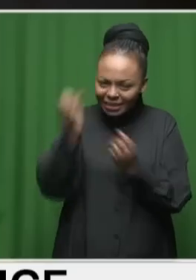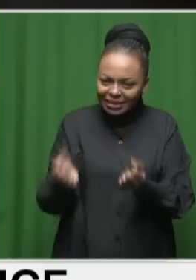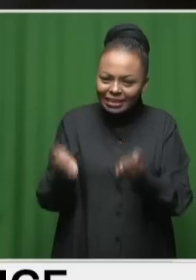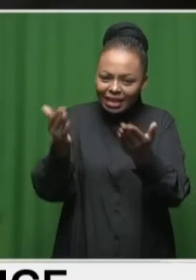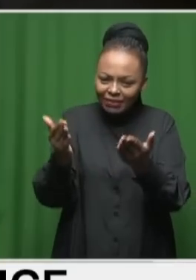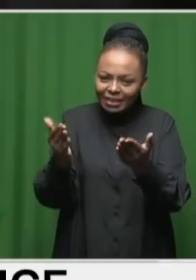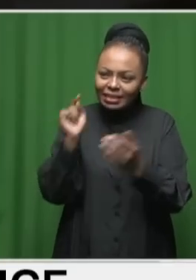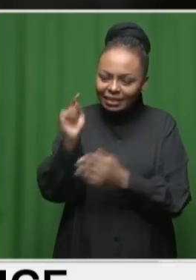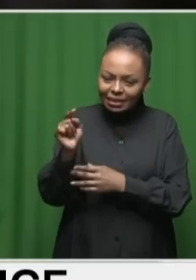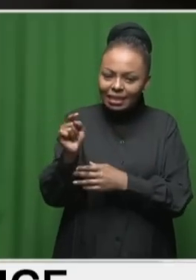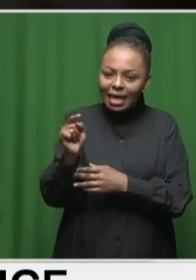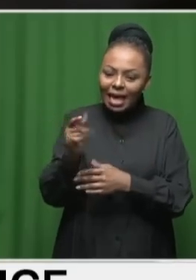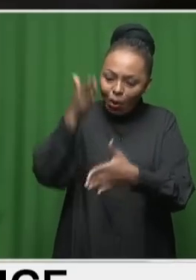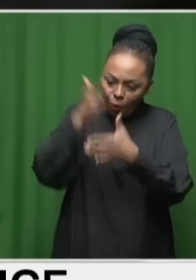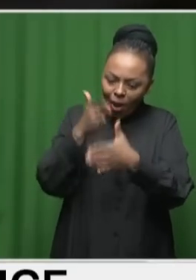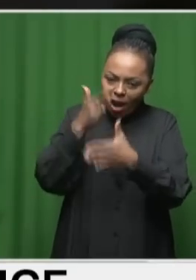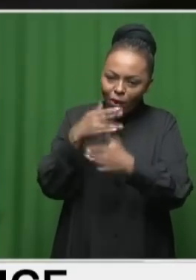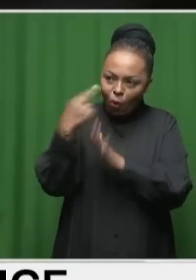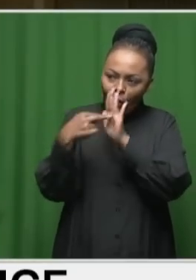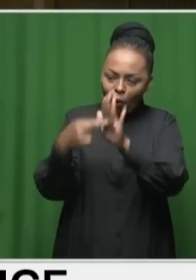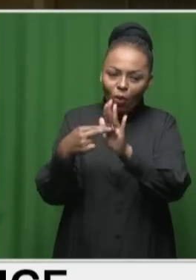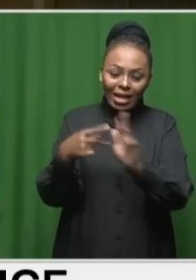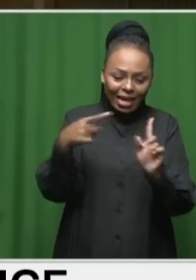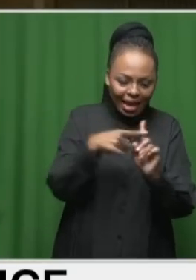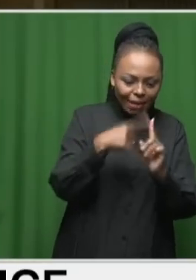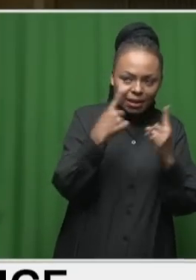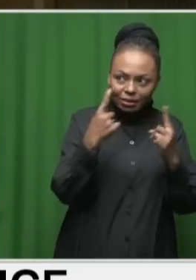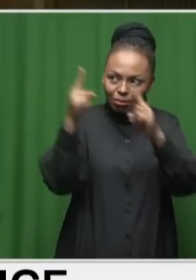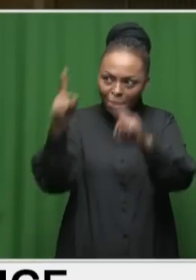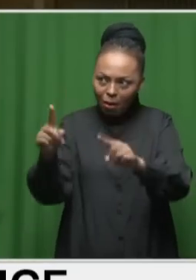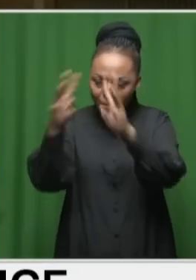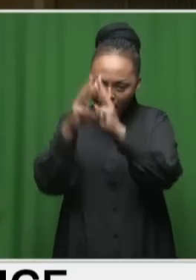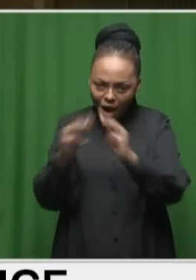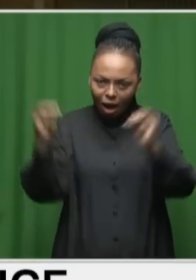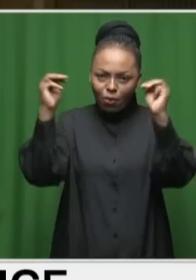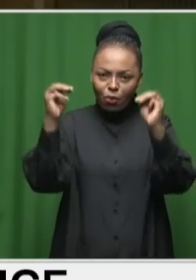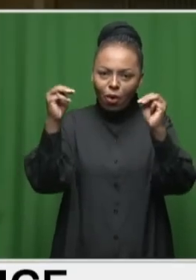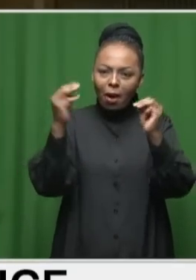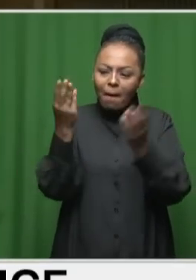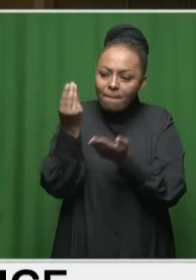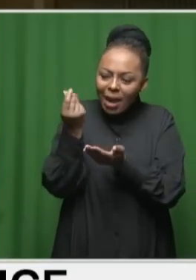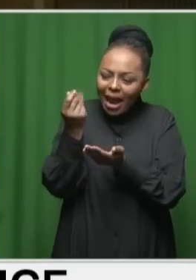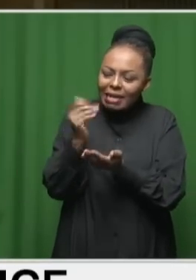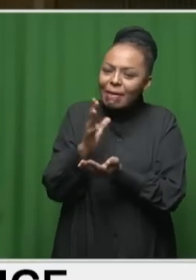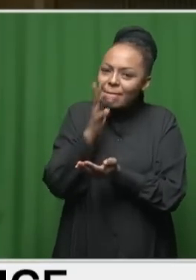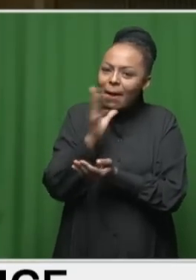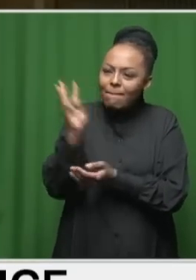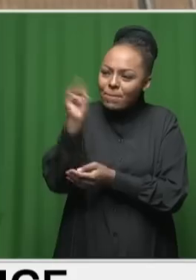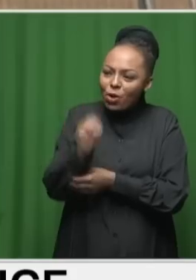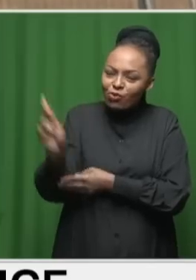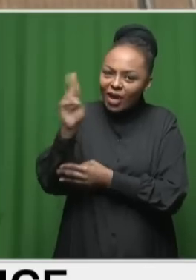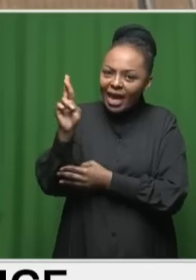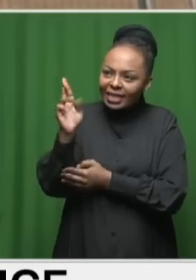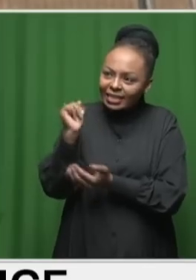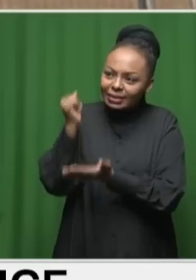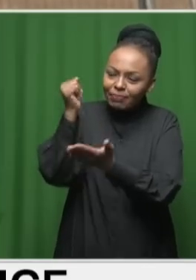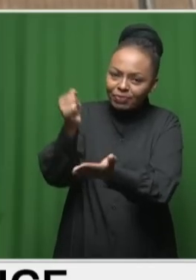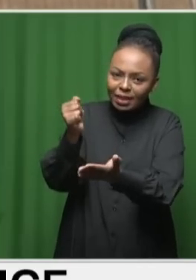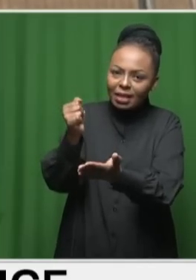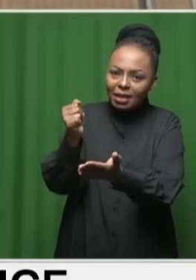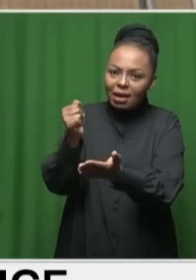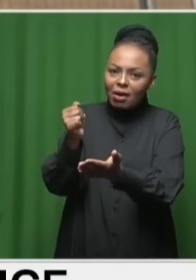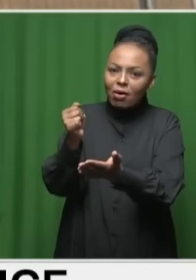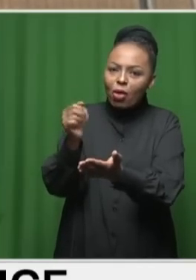being, tasked to go to Mangaung with millions of rands to, the allegation is, buy